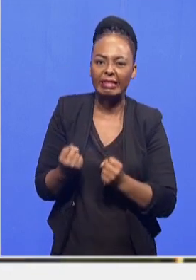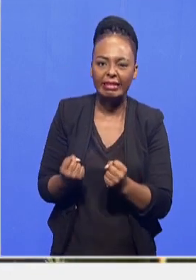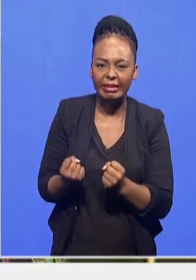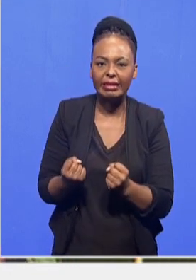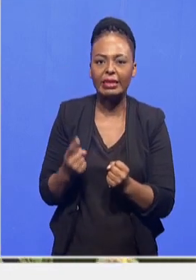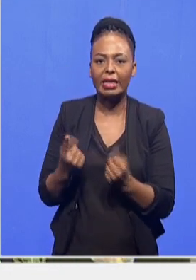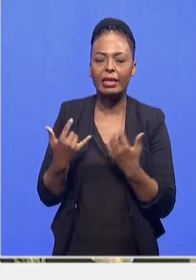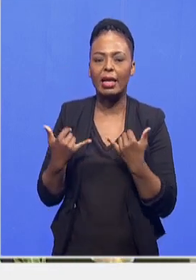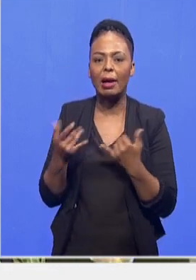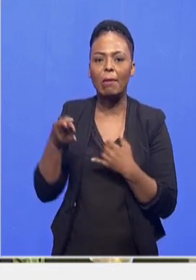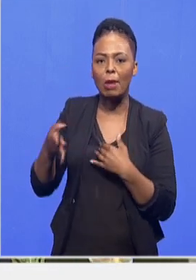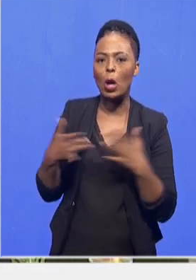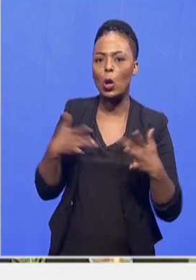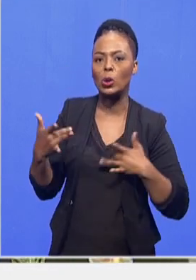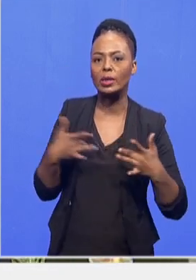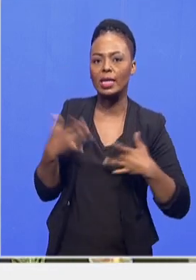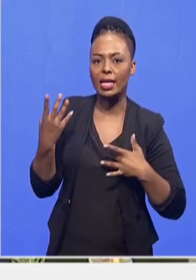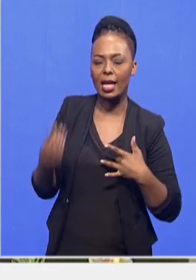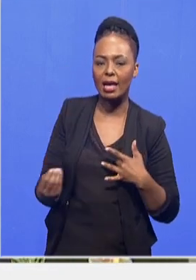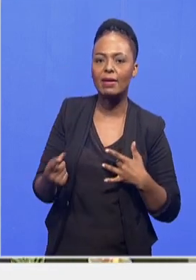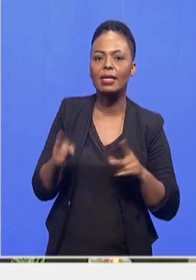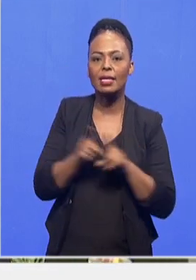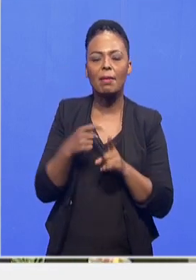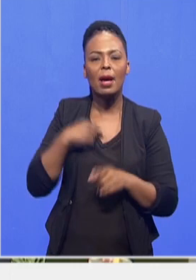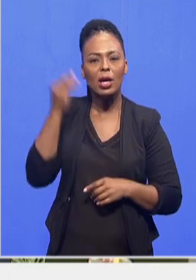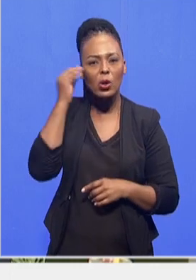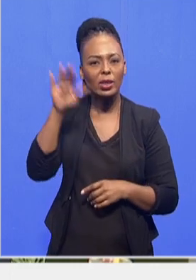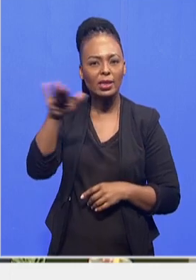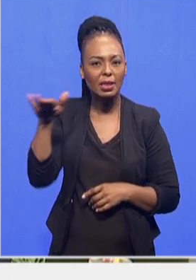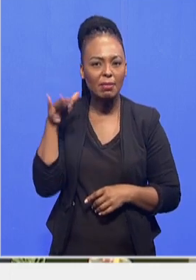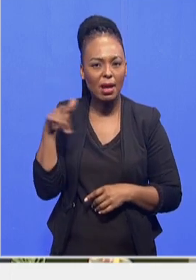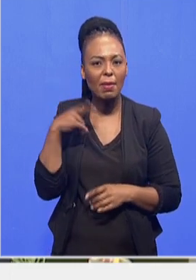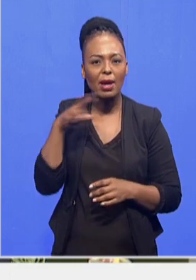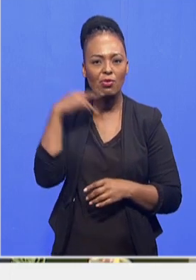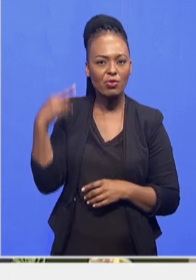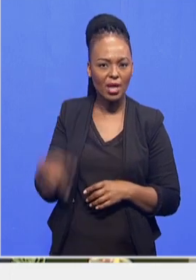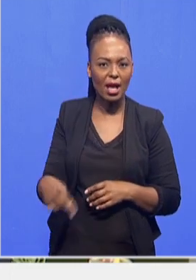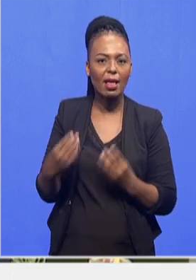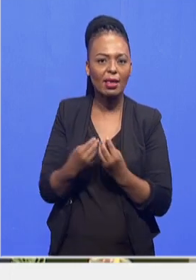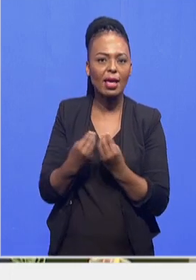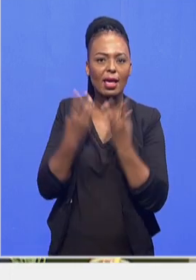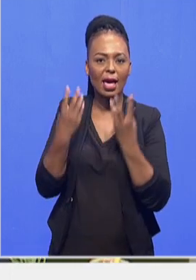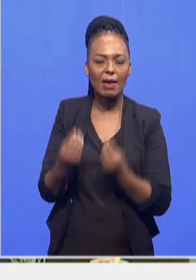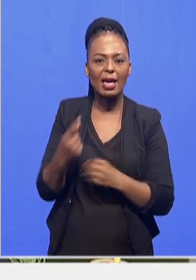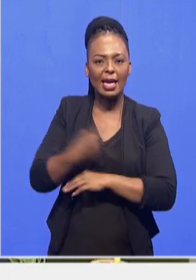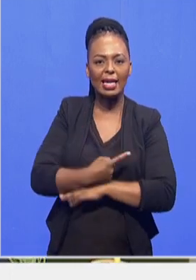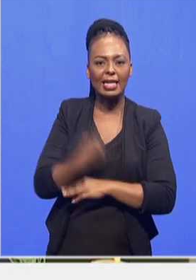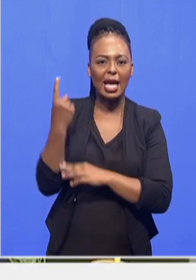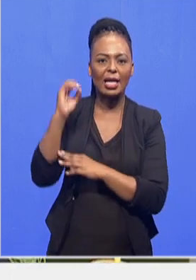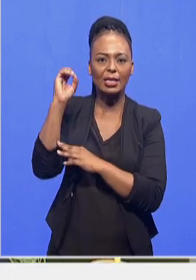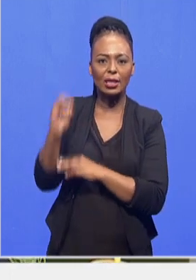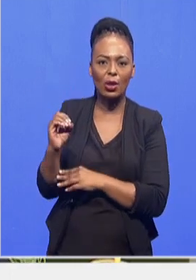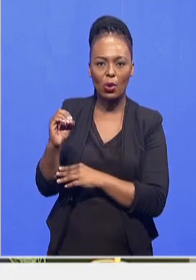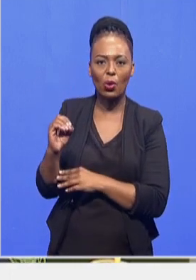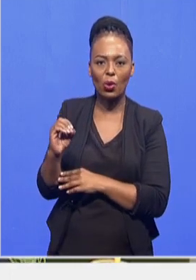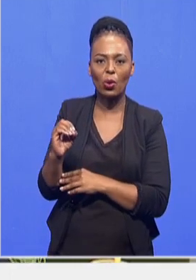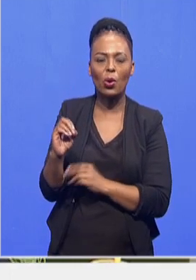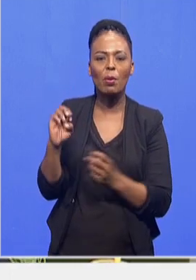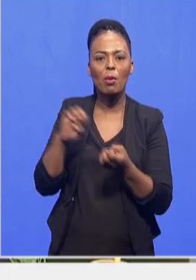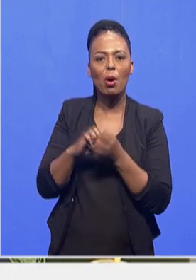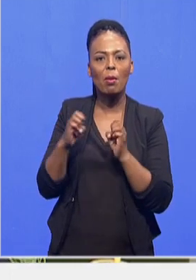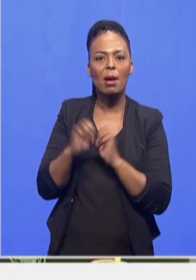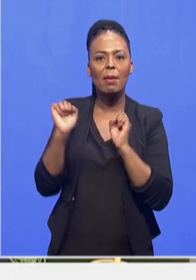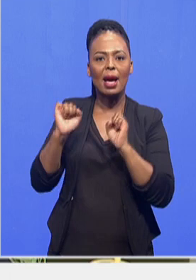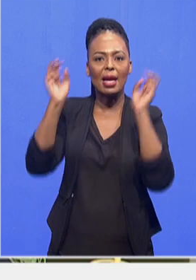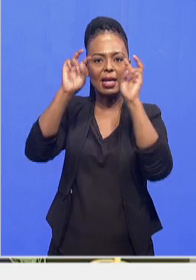here at home, and also I know in Zimbabwe of just the reality of what a day zero can mean in the electricity space,